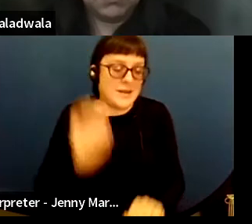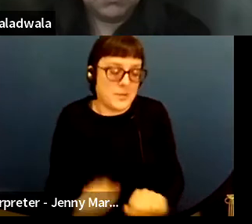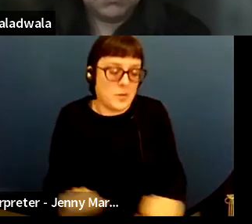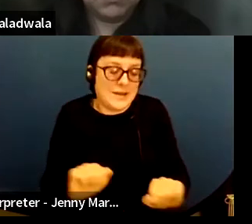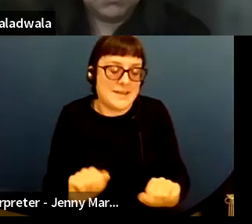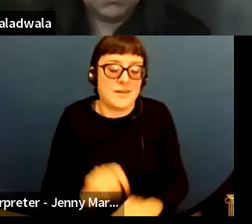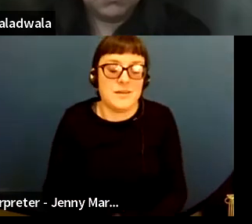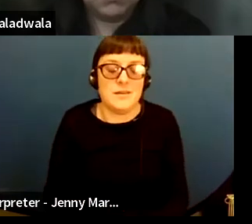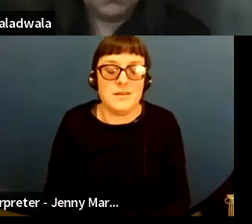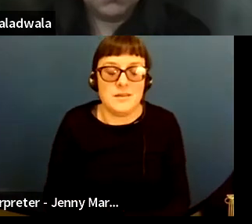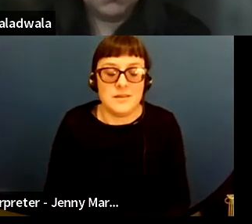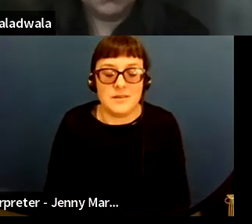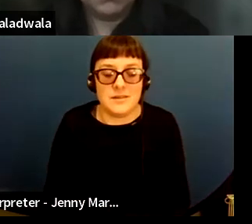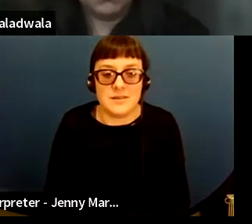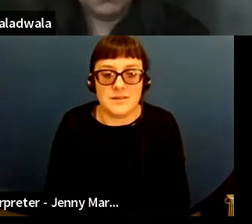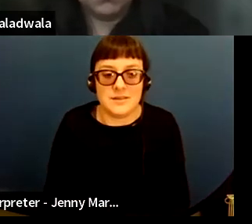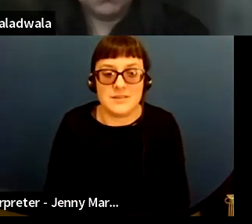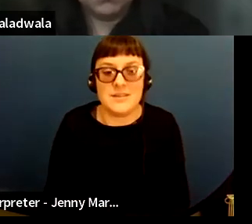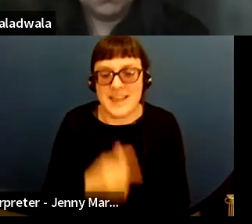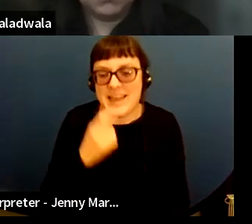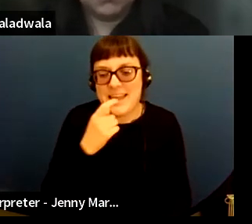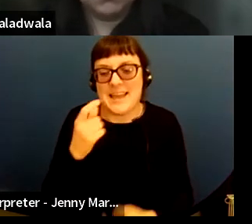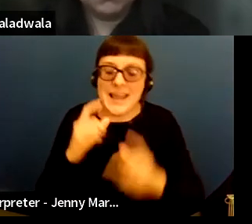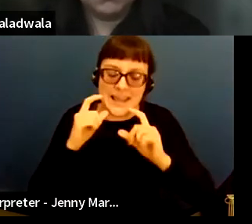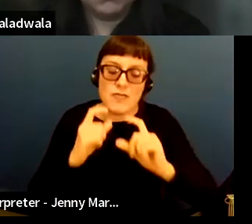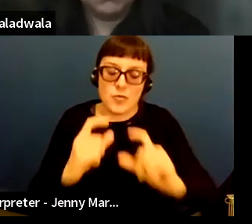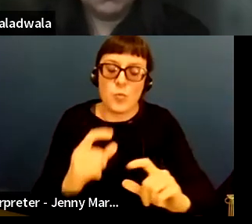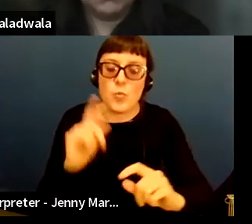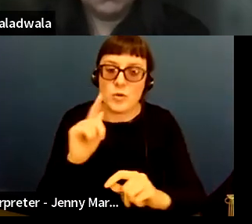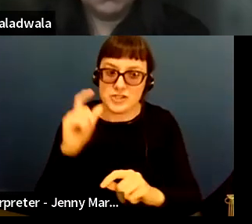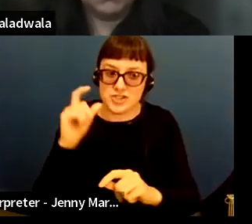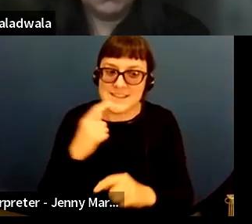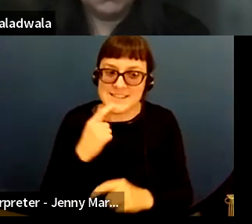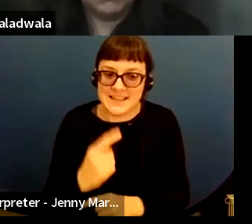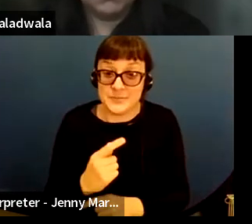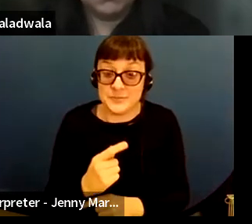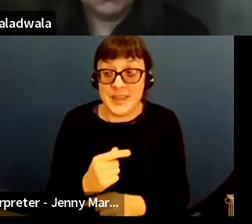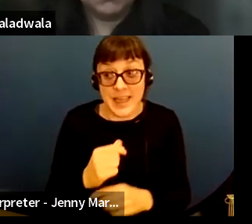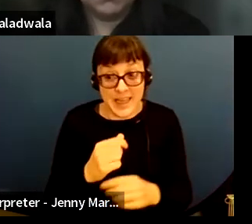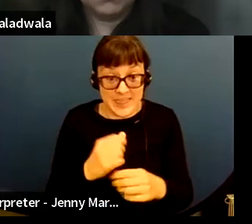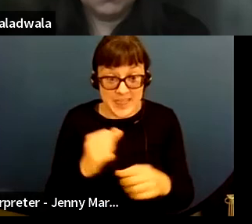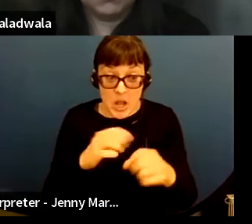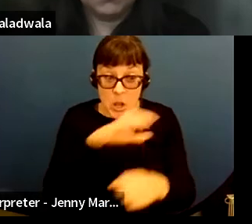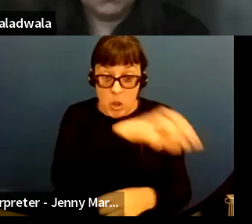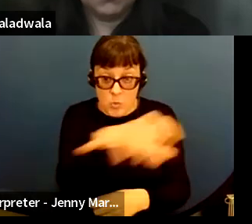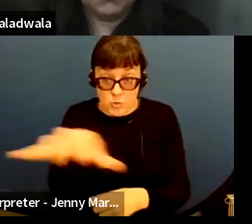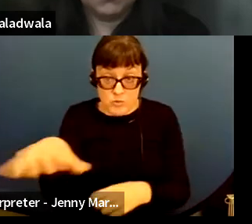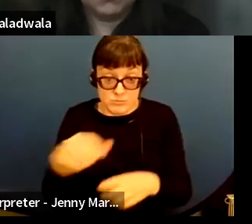can sort of just follow on from what Charlotte was saying though, because I think that the local production, sort of local